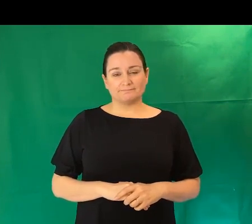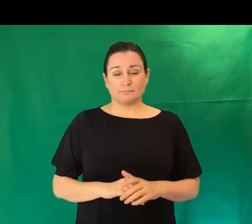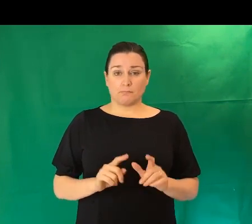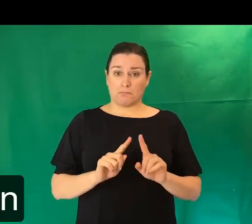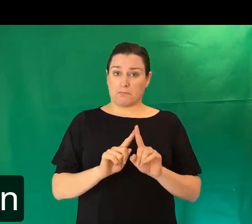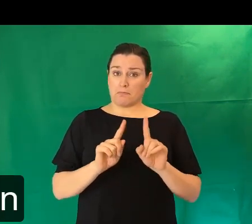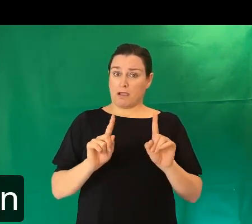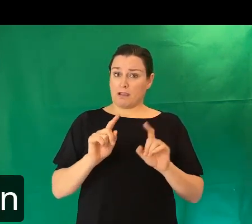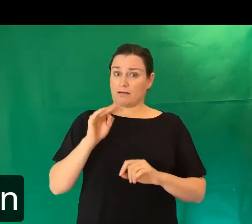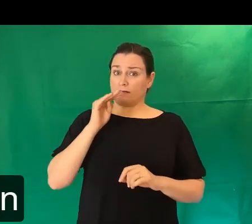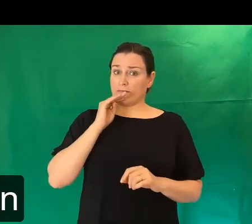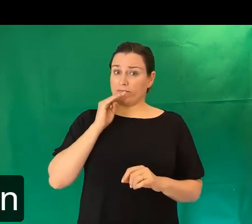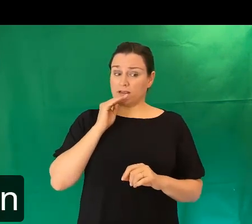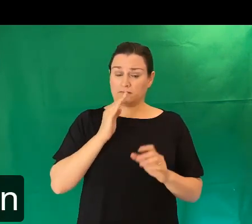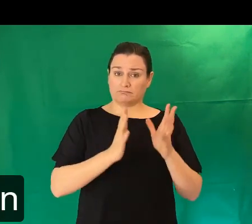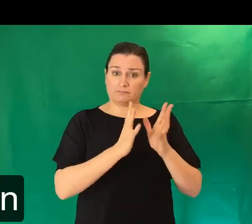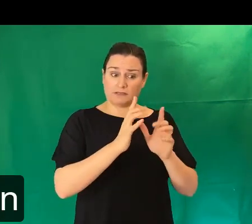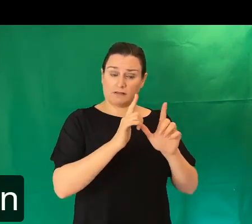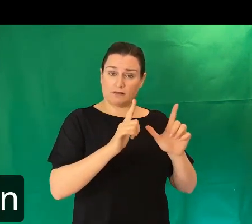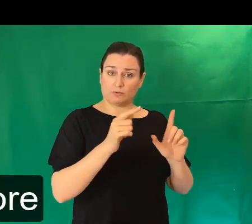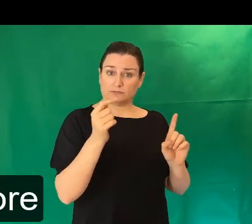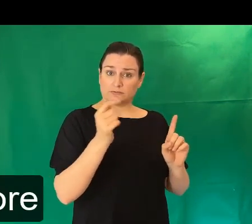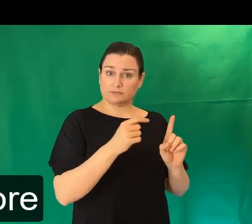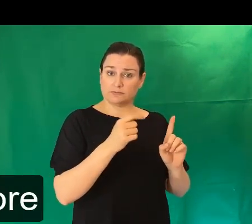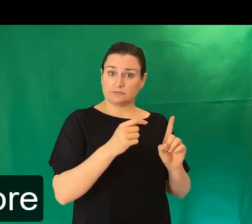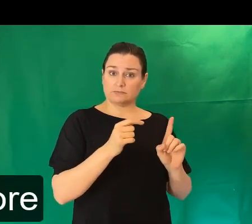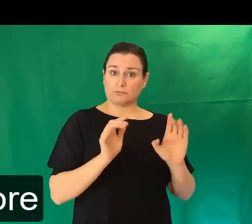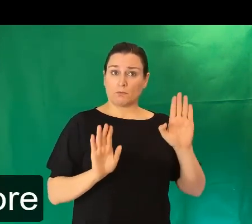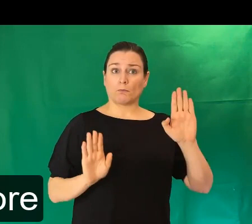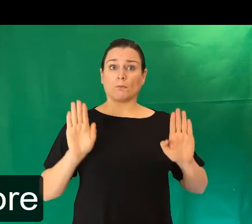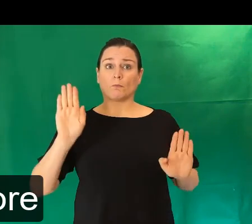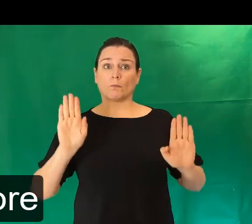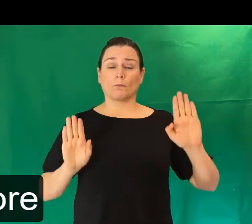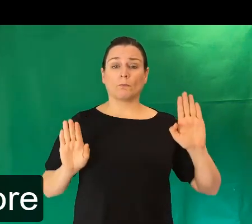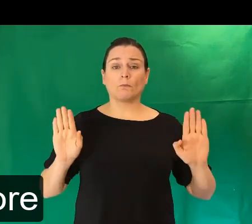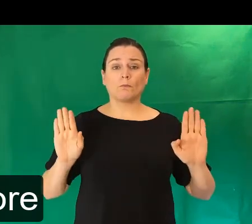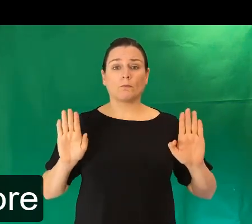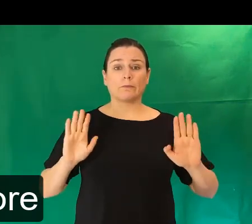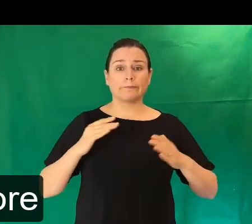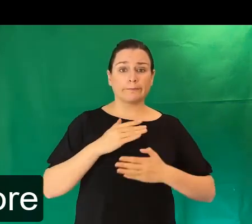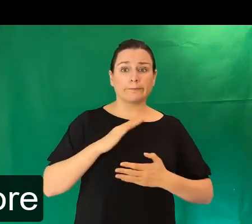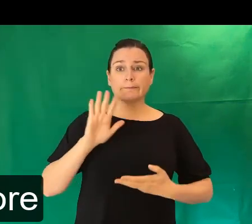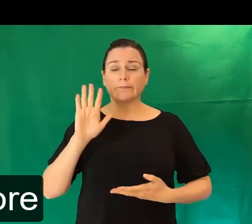This doesn't warrant the idea, of course, of thinking that sign languages are pantomime.